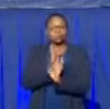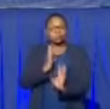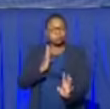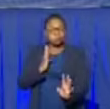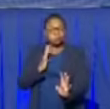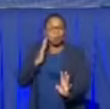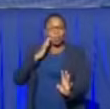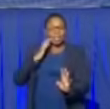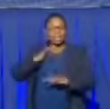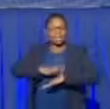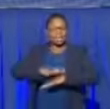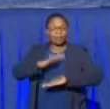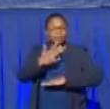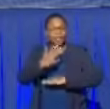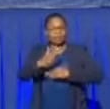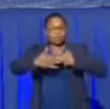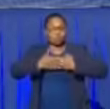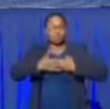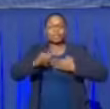will be assisted.